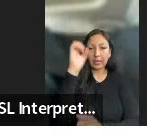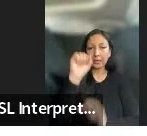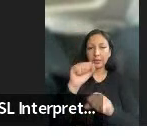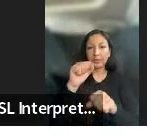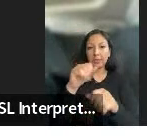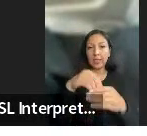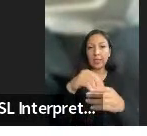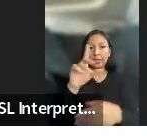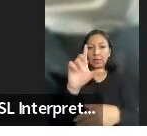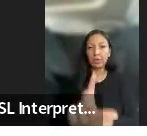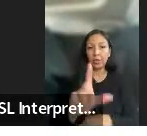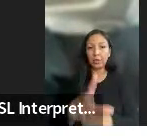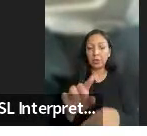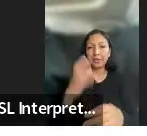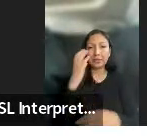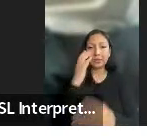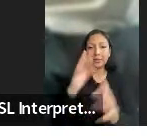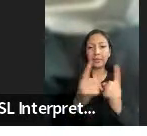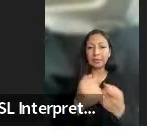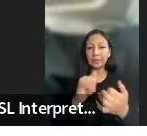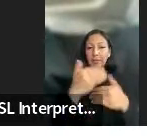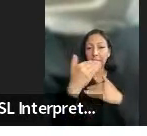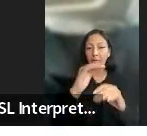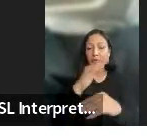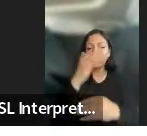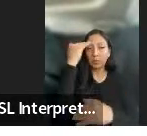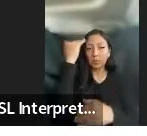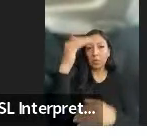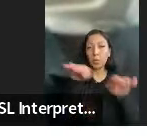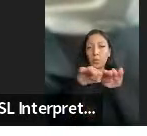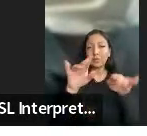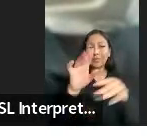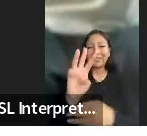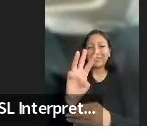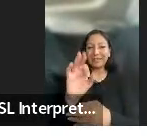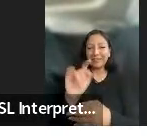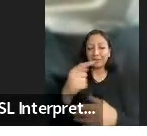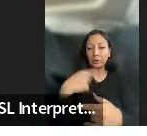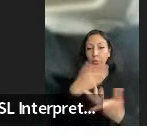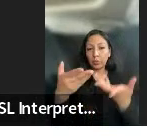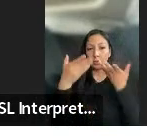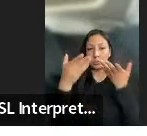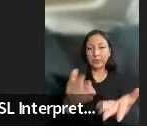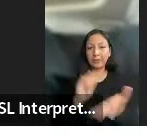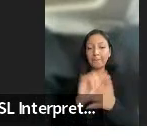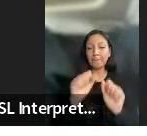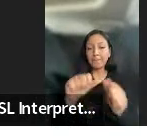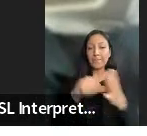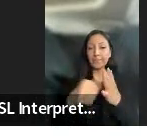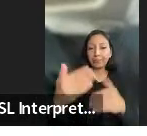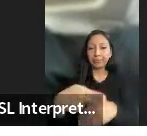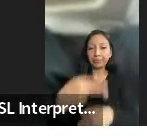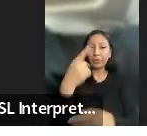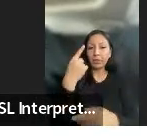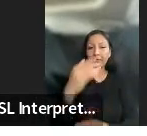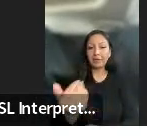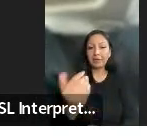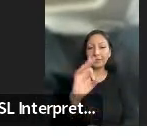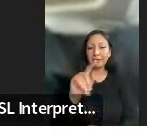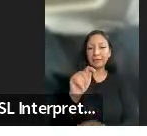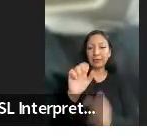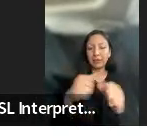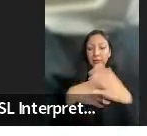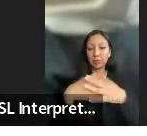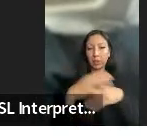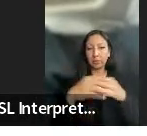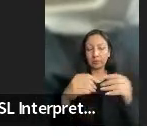density districts, where we currently limit rooftop solar to 6 feet, we are proposing to increase that also to 15 feet to accommodate Right,